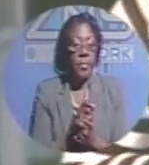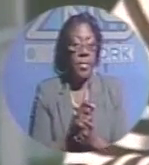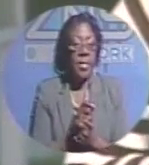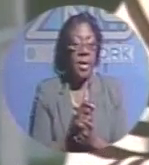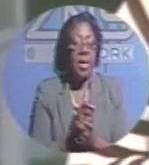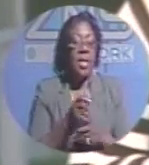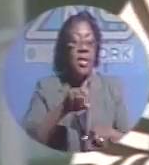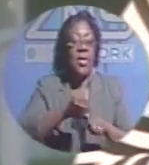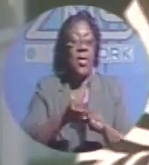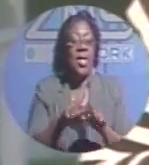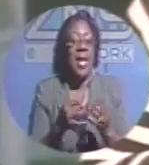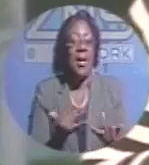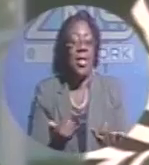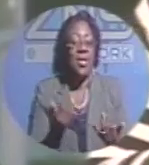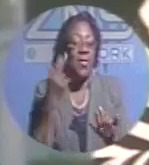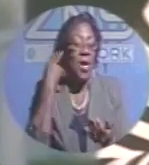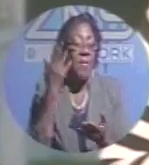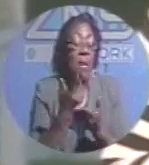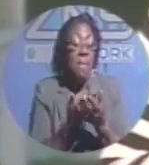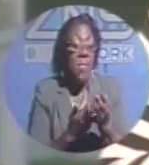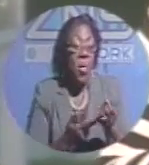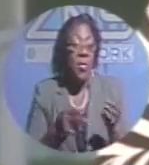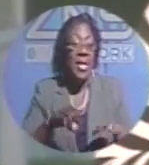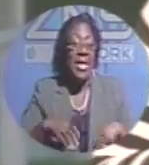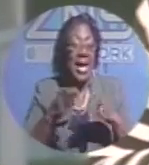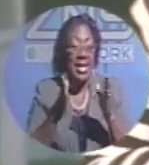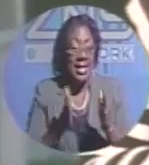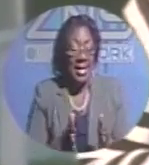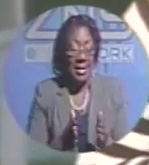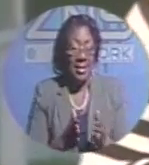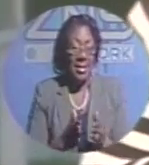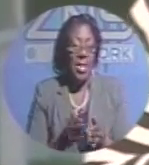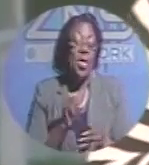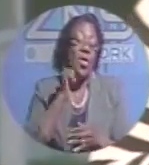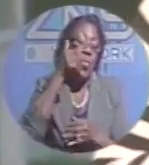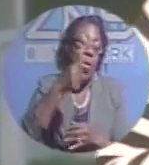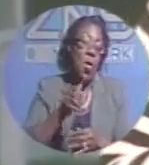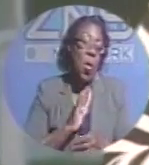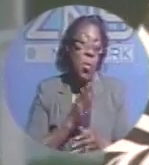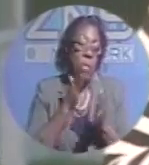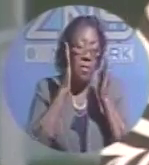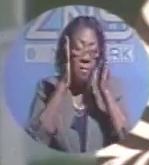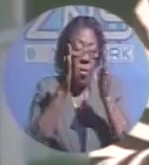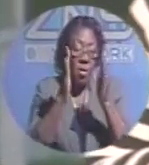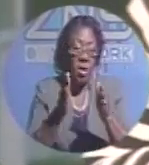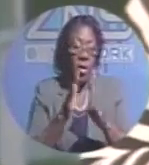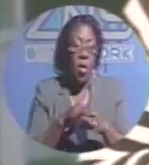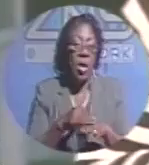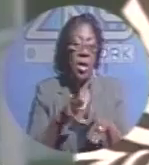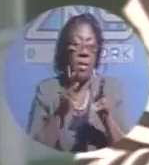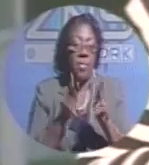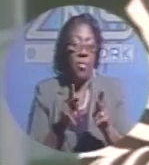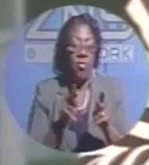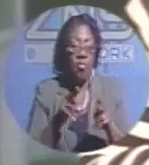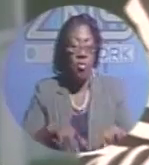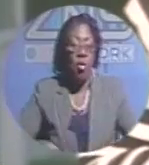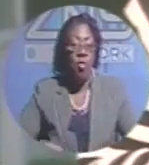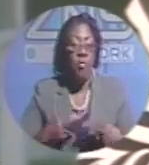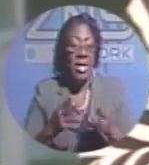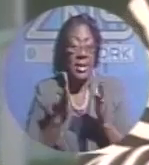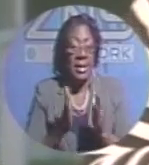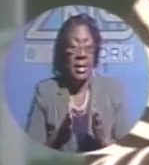So now that you've heard from both candidates from the major political parties, tomorrow we will focus on residents. We will talk to them here about